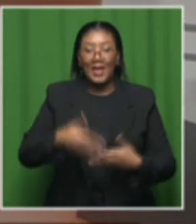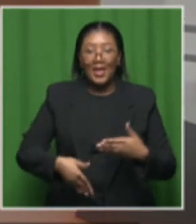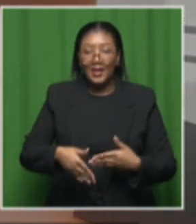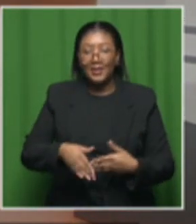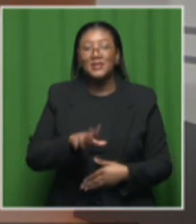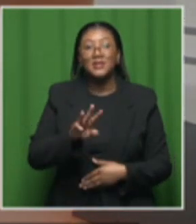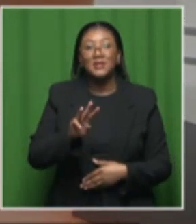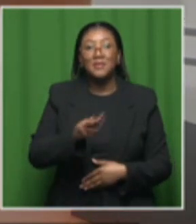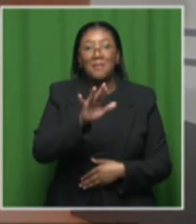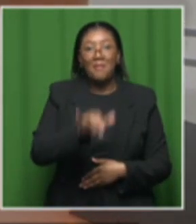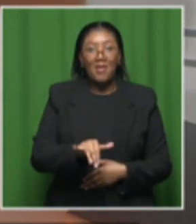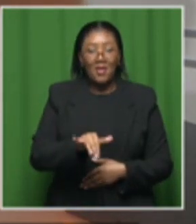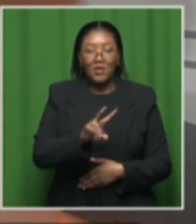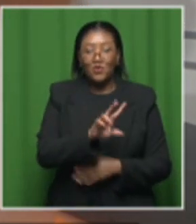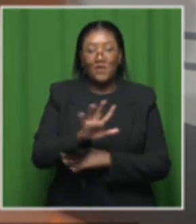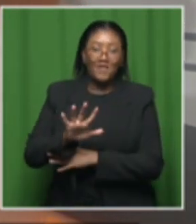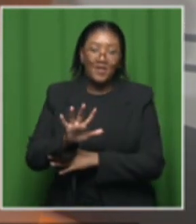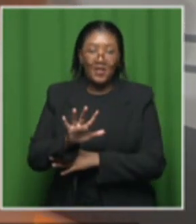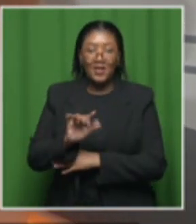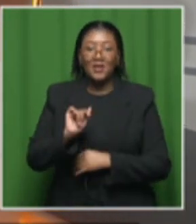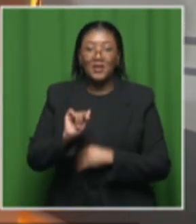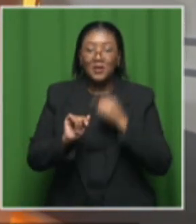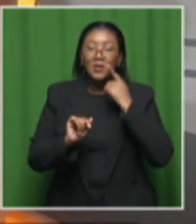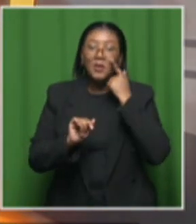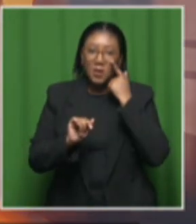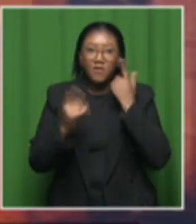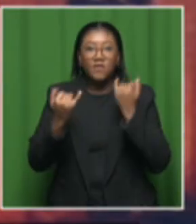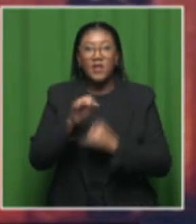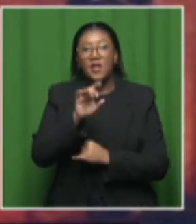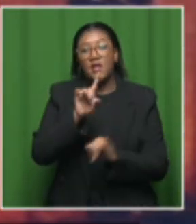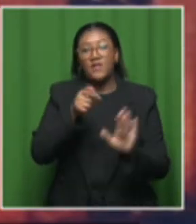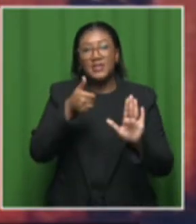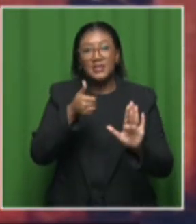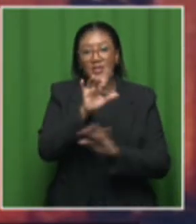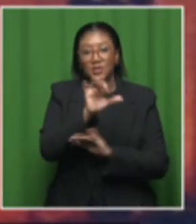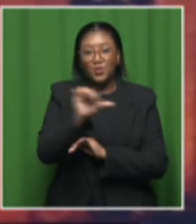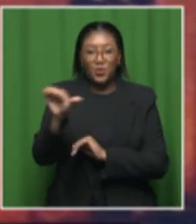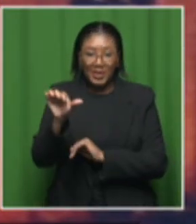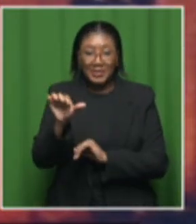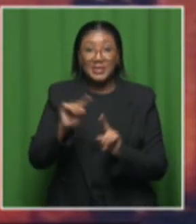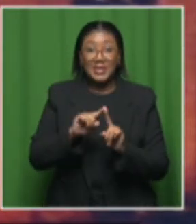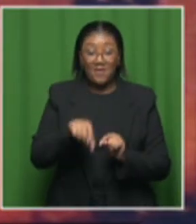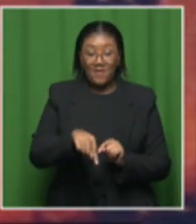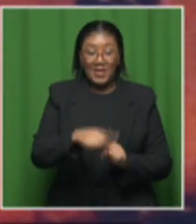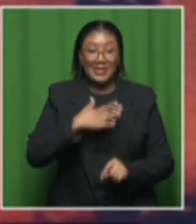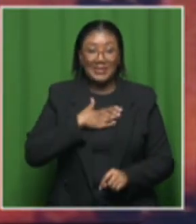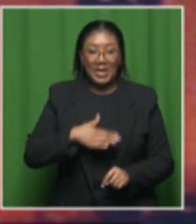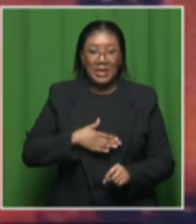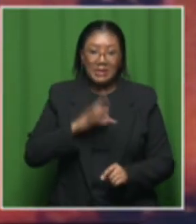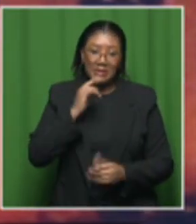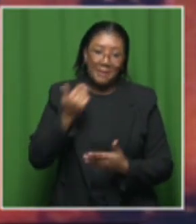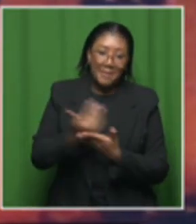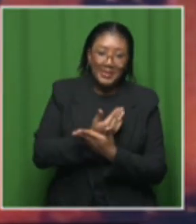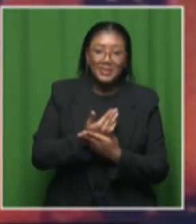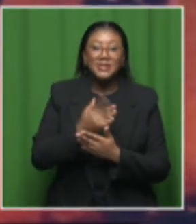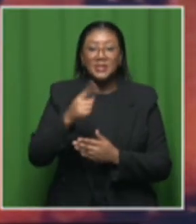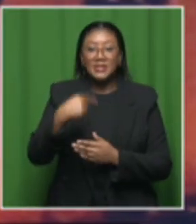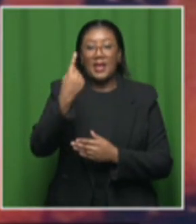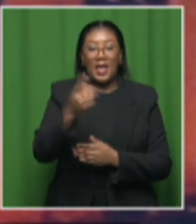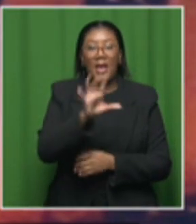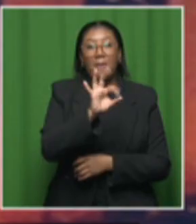Okay. So yeah, the exhibition is going to be running for quite a while, for 6 weeks. So if you can't make it on Sunday, please come into the gallery. We're open daily.